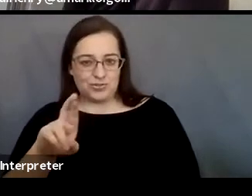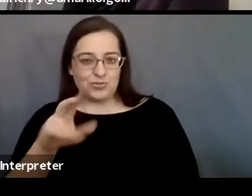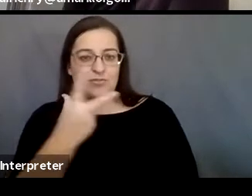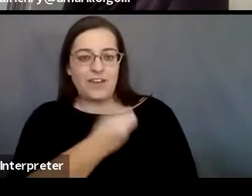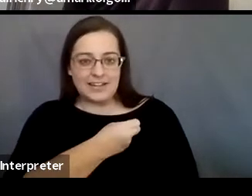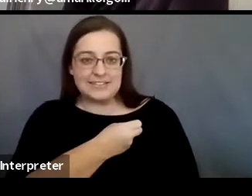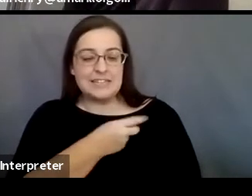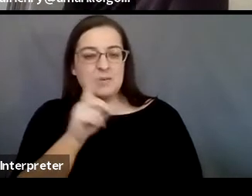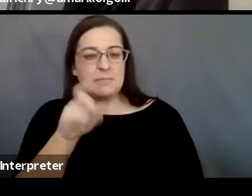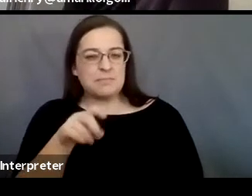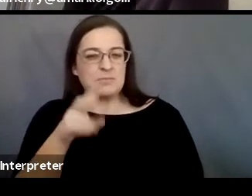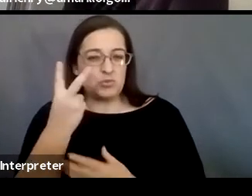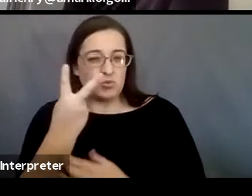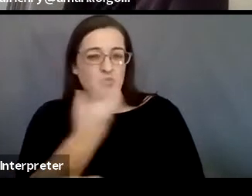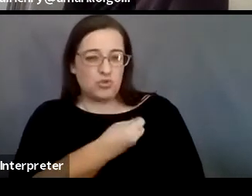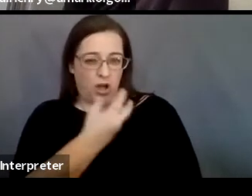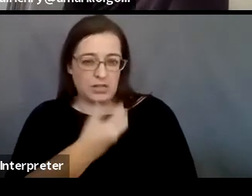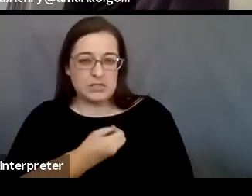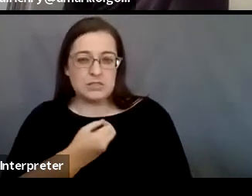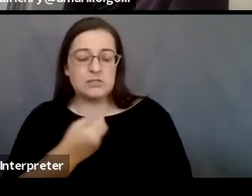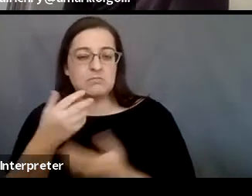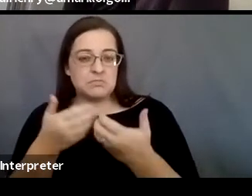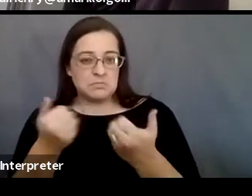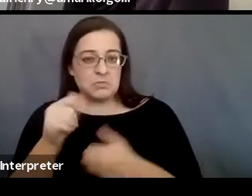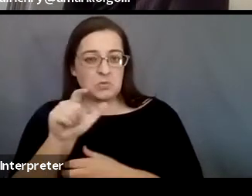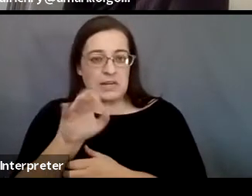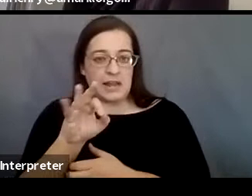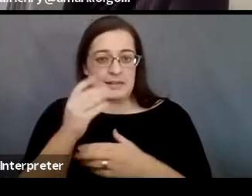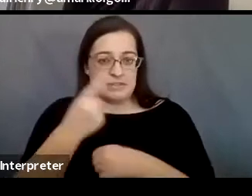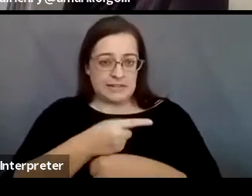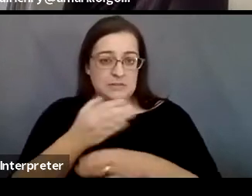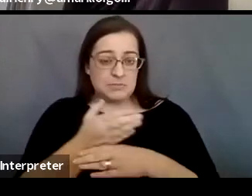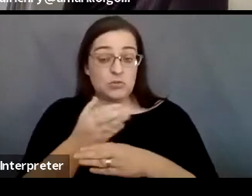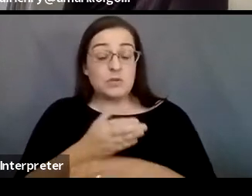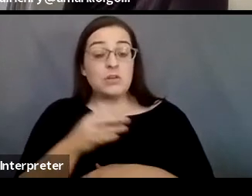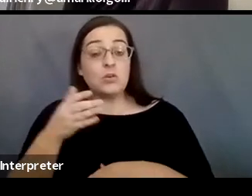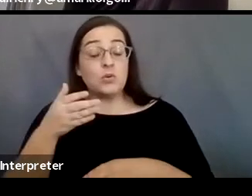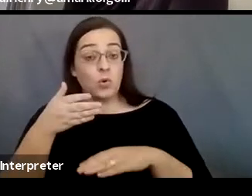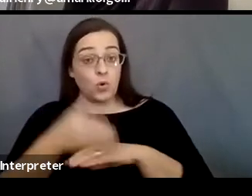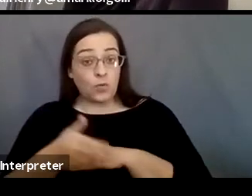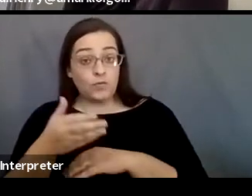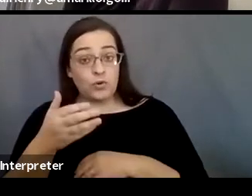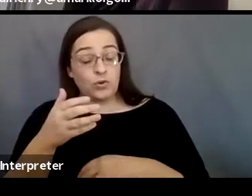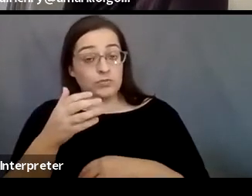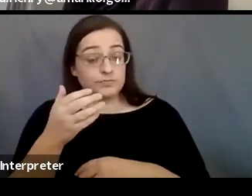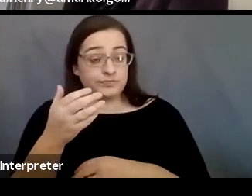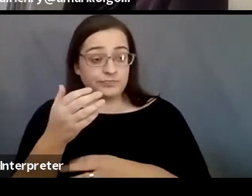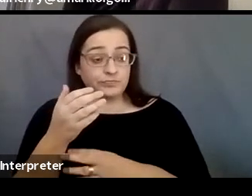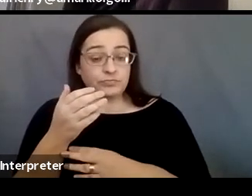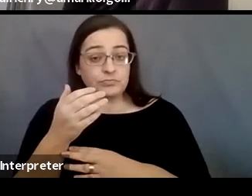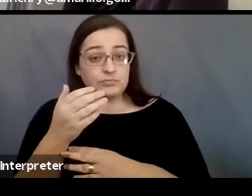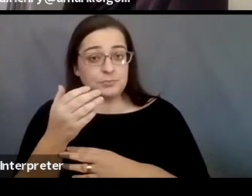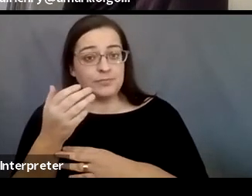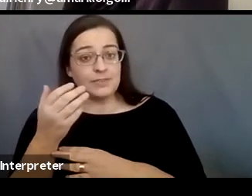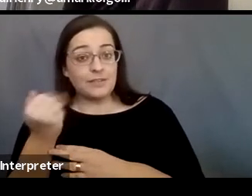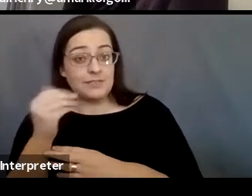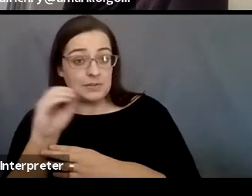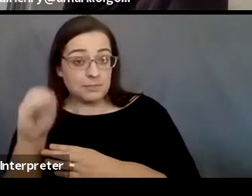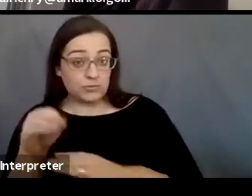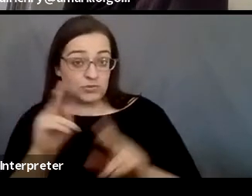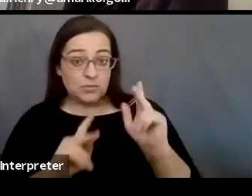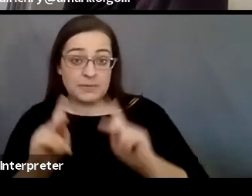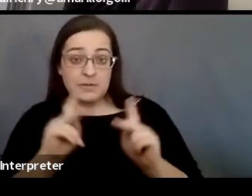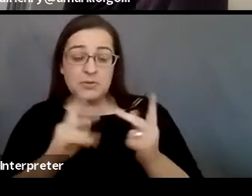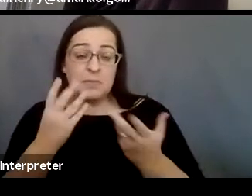And the biggest thing is we know that when you get the vaccine, over 50% of people can expect developing flu-like symptoms for